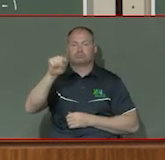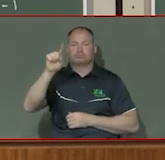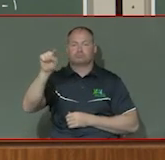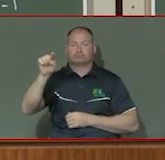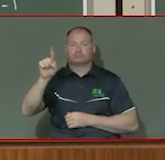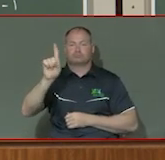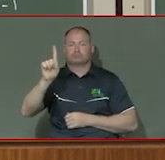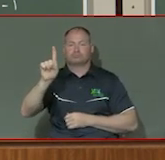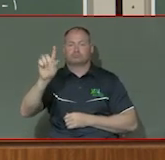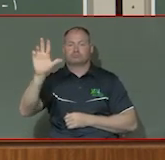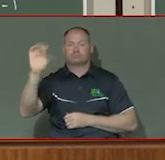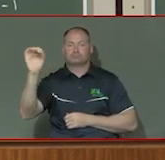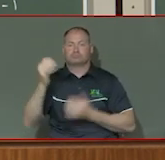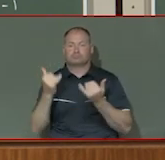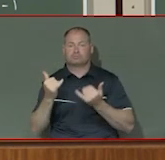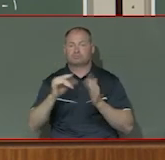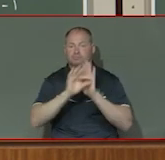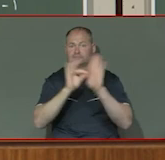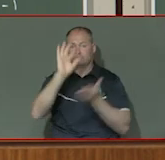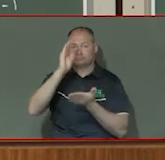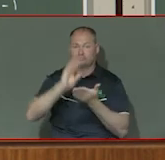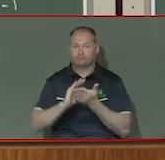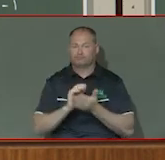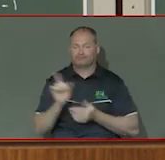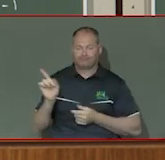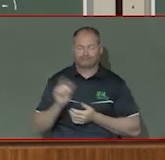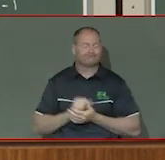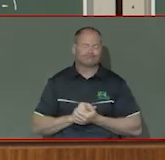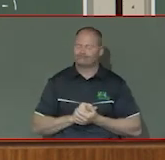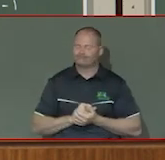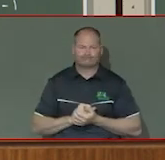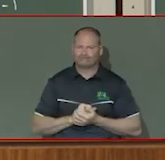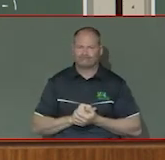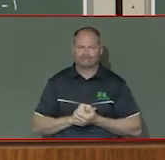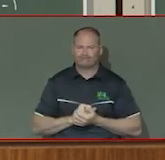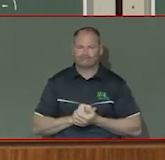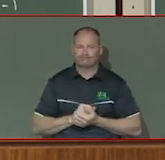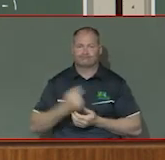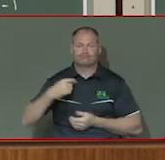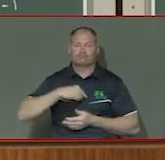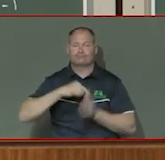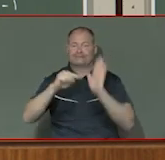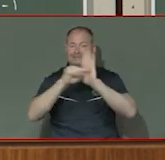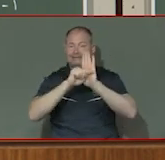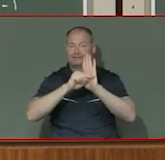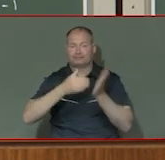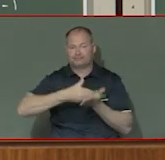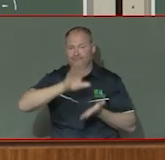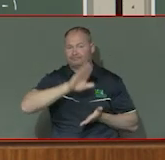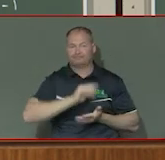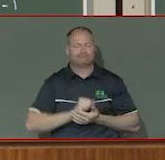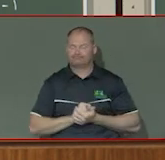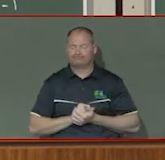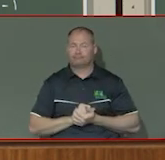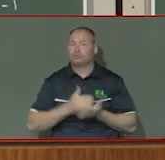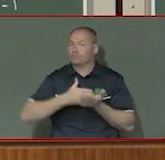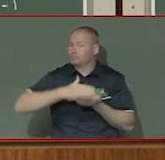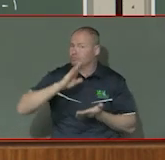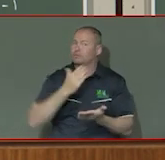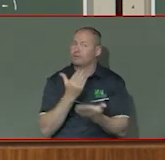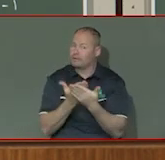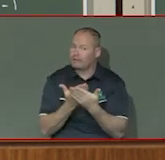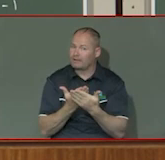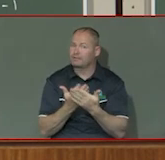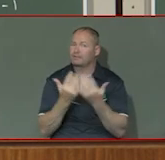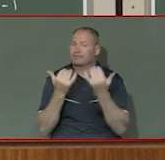That is not a reduction formula. 180 degrees minus theta is. We're not going to take out a negative. We can do that. Then it becomes the